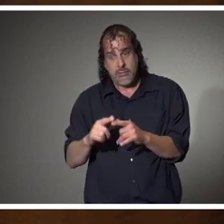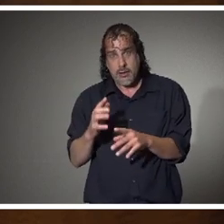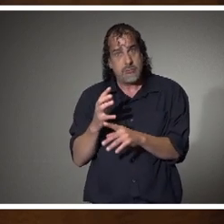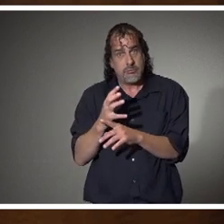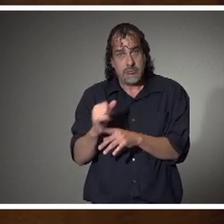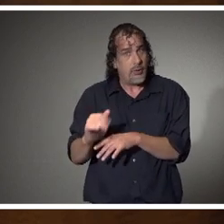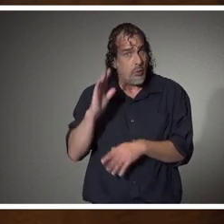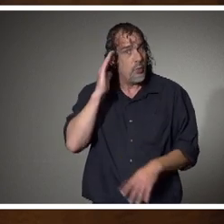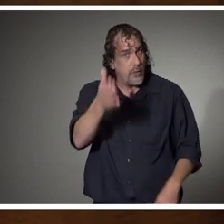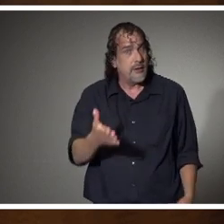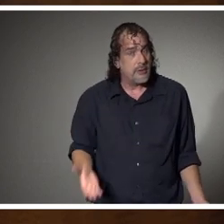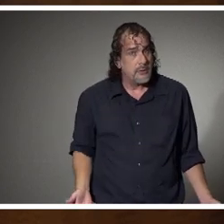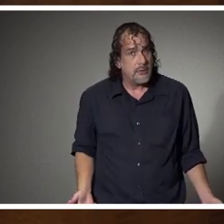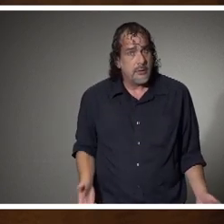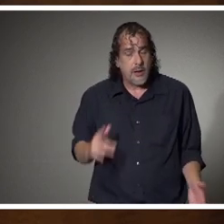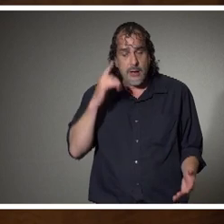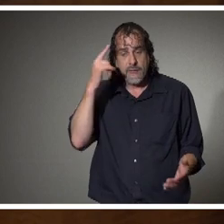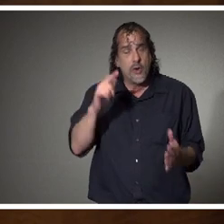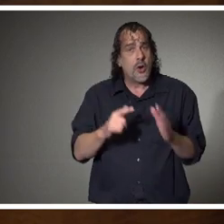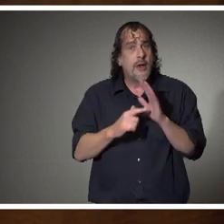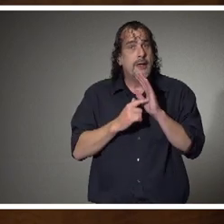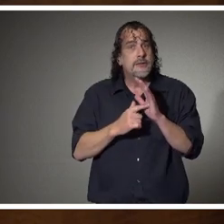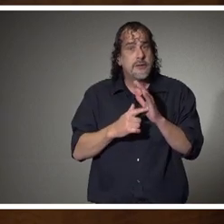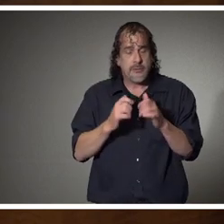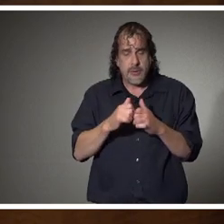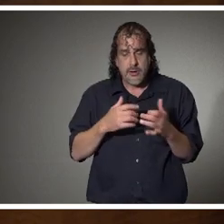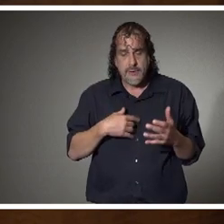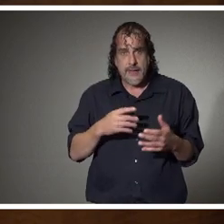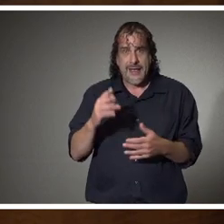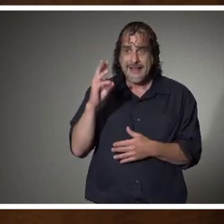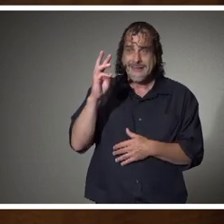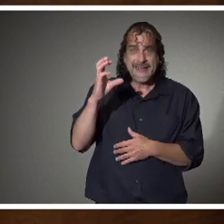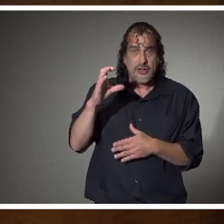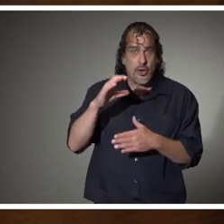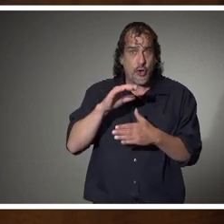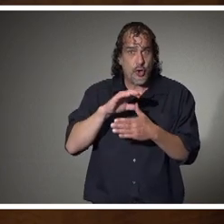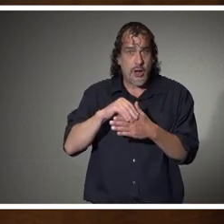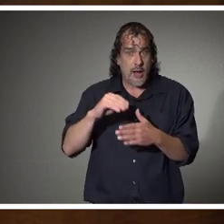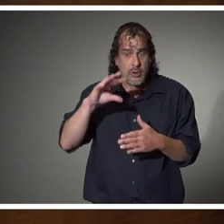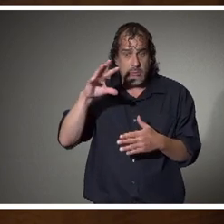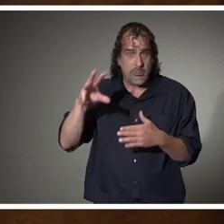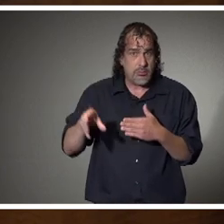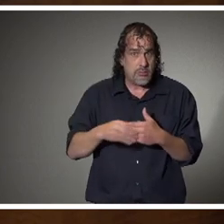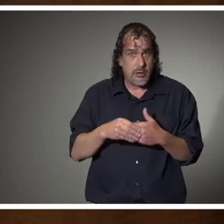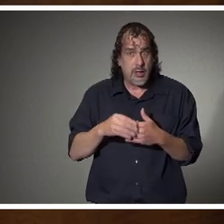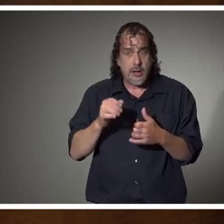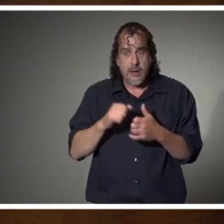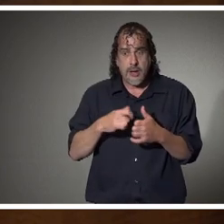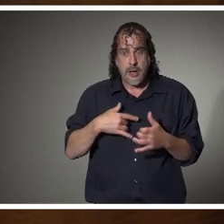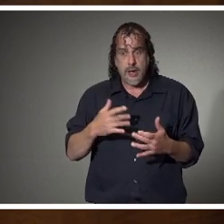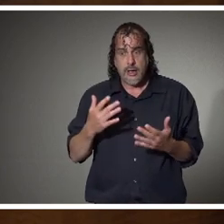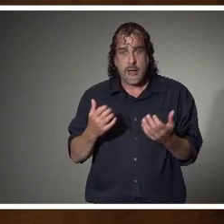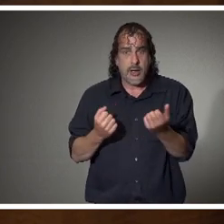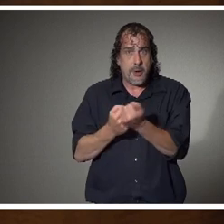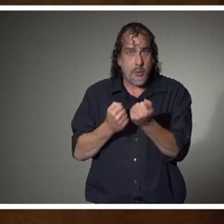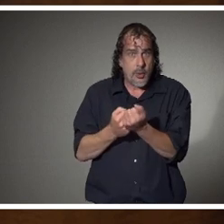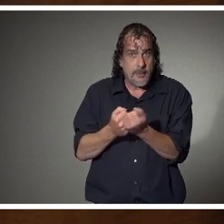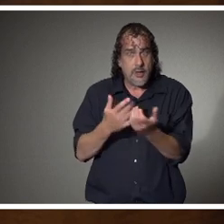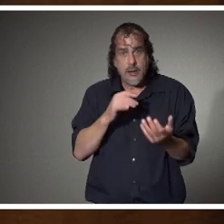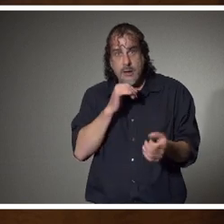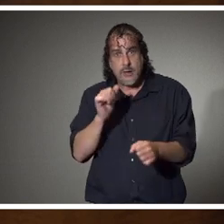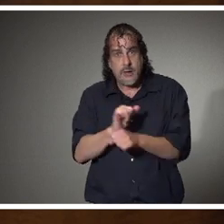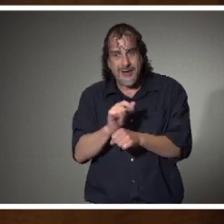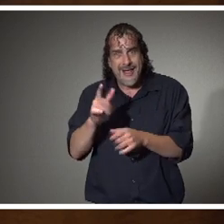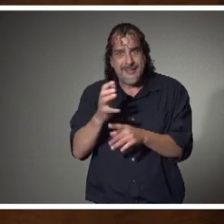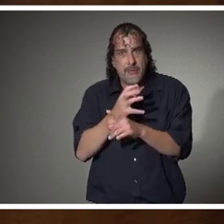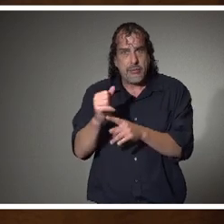sooner rather than later. For instance, the additional $600 in pandemic unemployment assistance runs